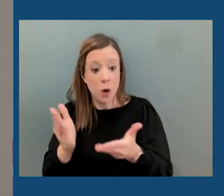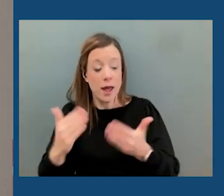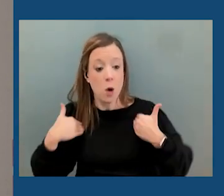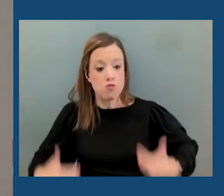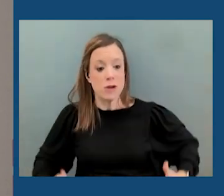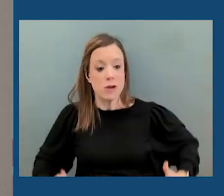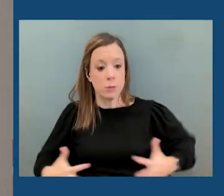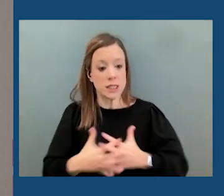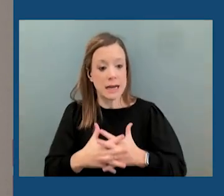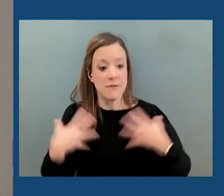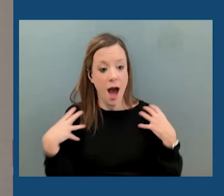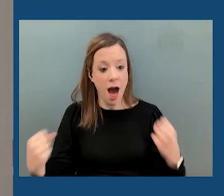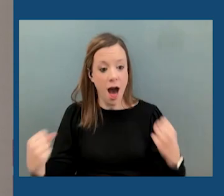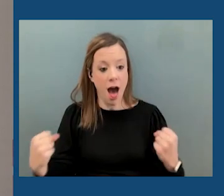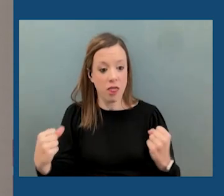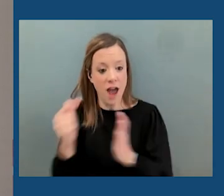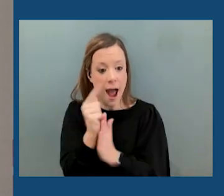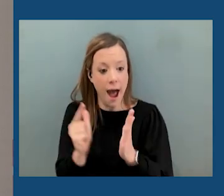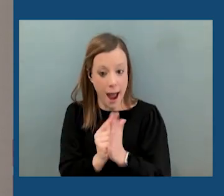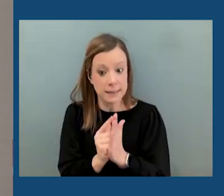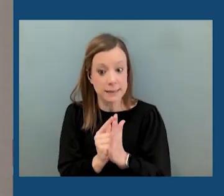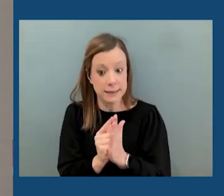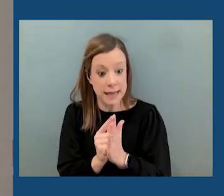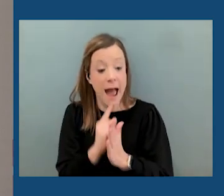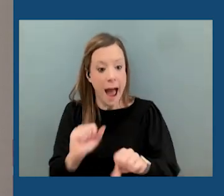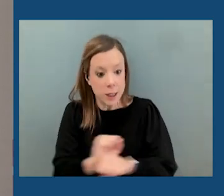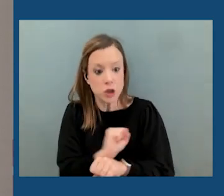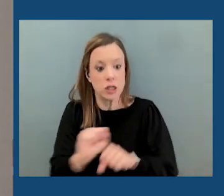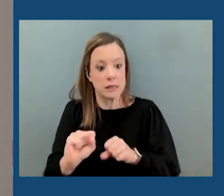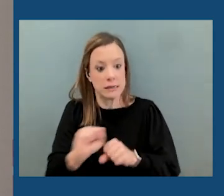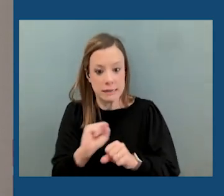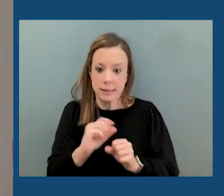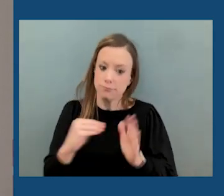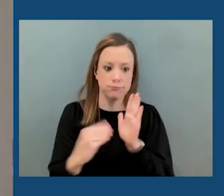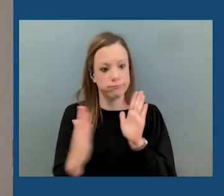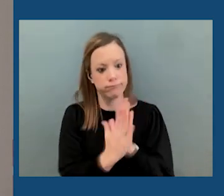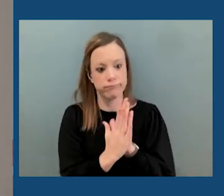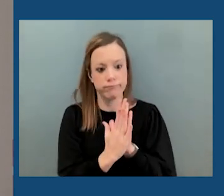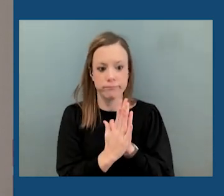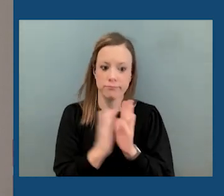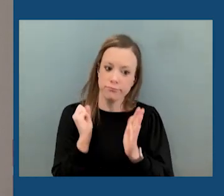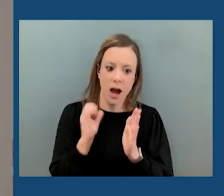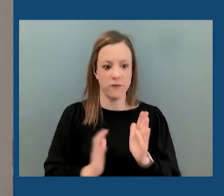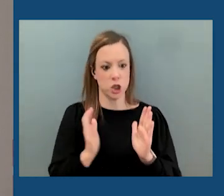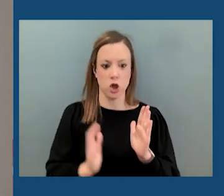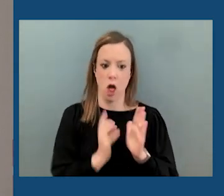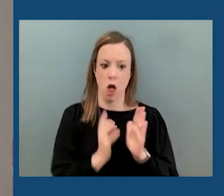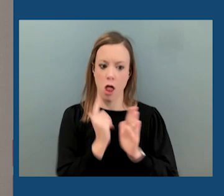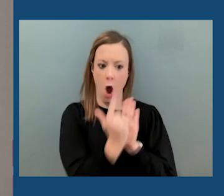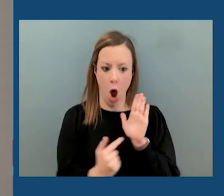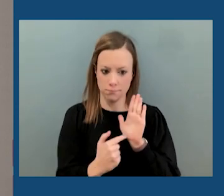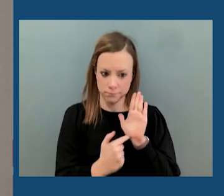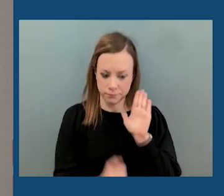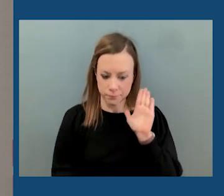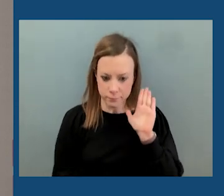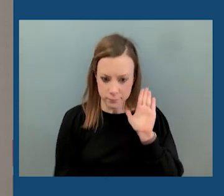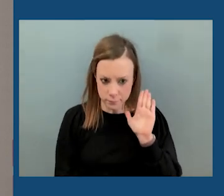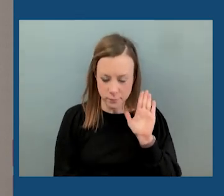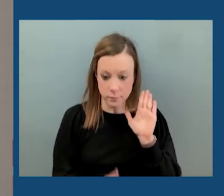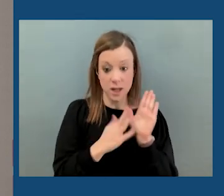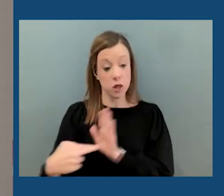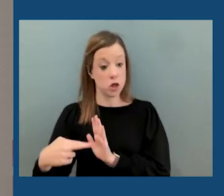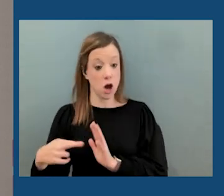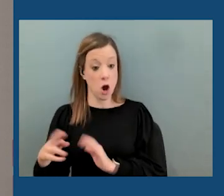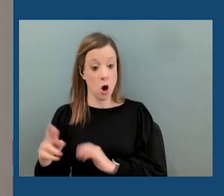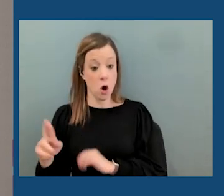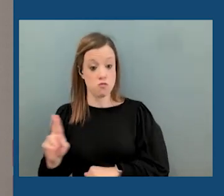in 2007, codifying it. And the Republicans in charge of the Senate at the time